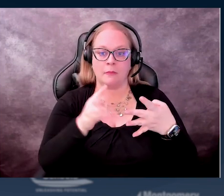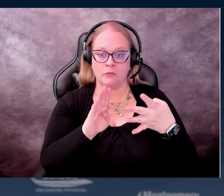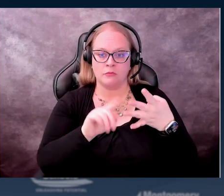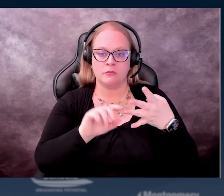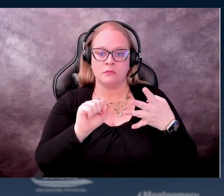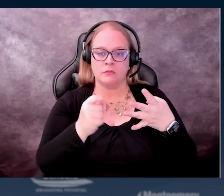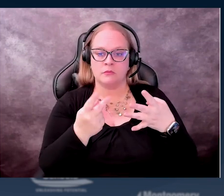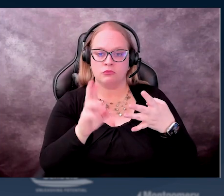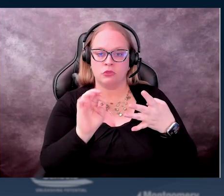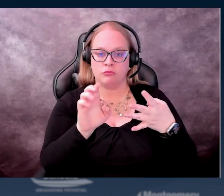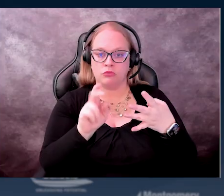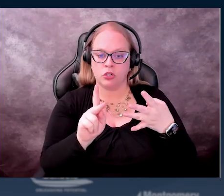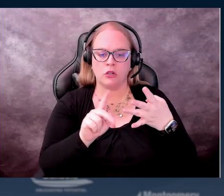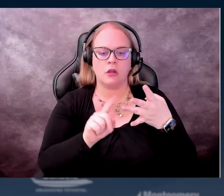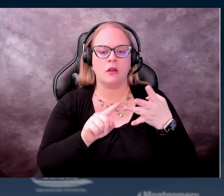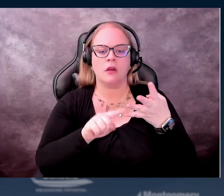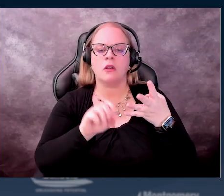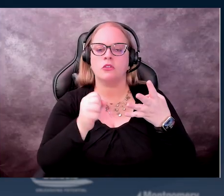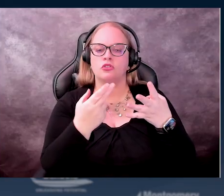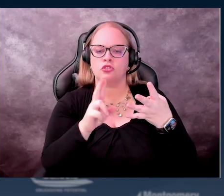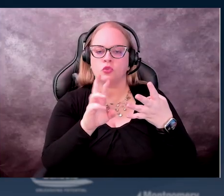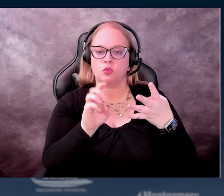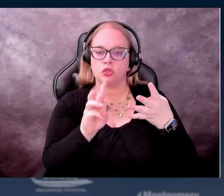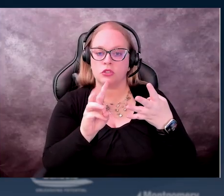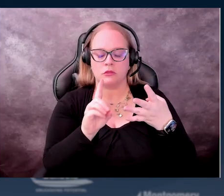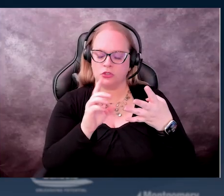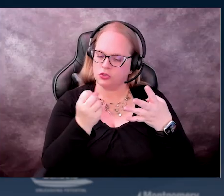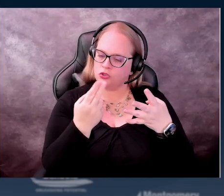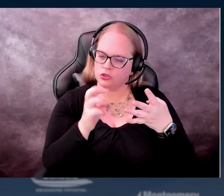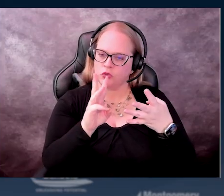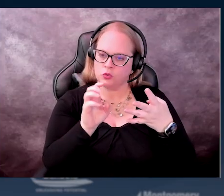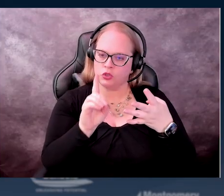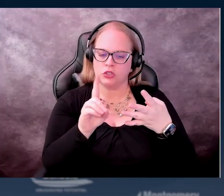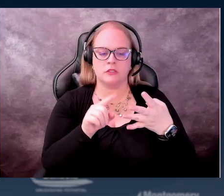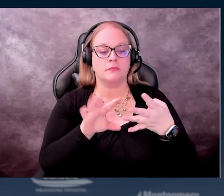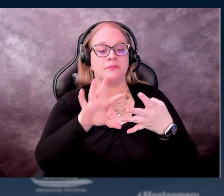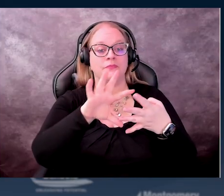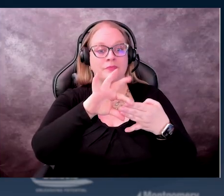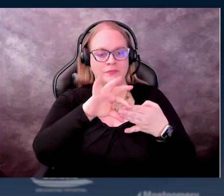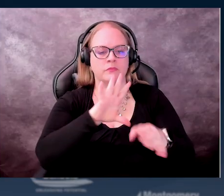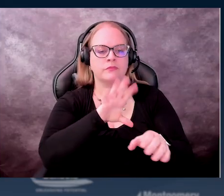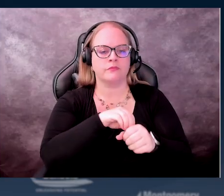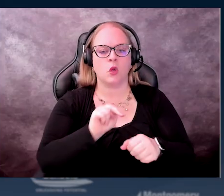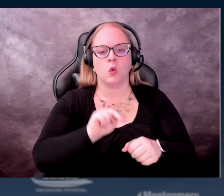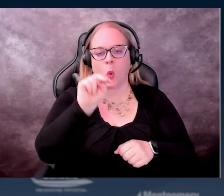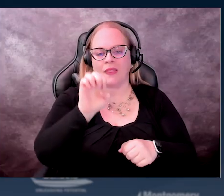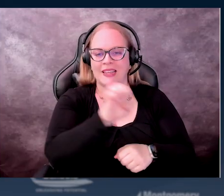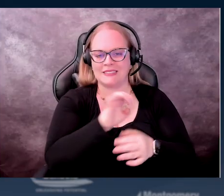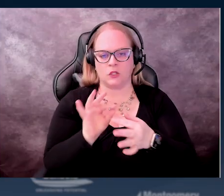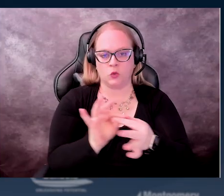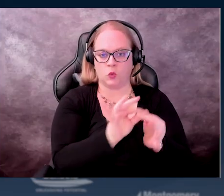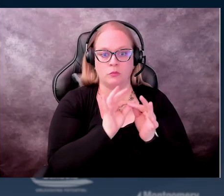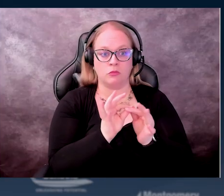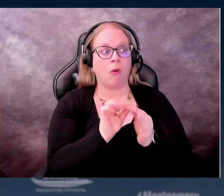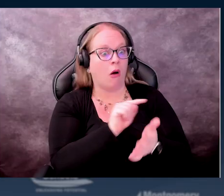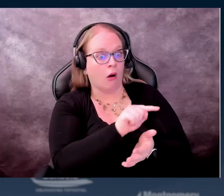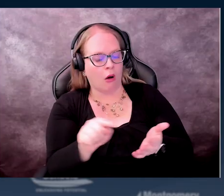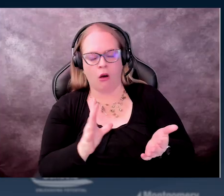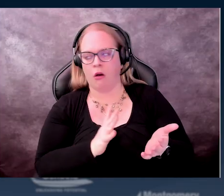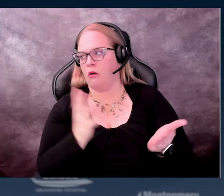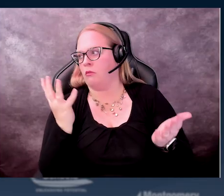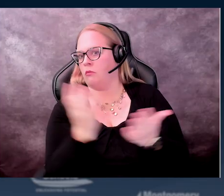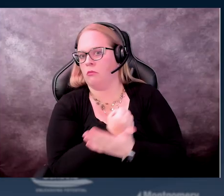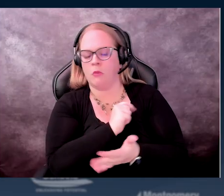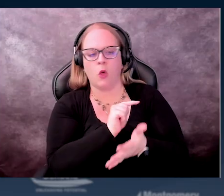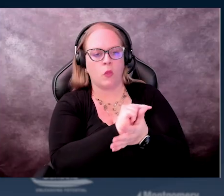School. 3 of the 4 are part of the Northeast Consortium, and we're going to capitalize on those whole school program signatures that they have.